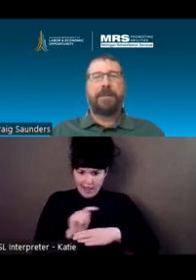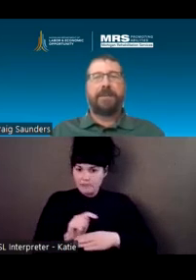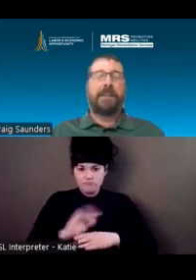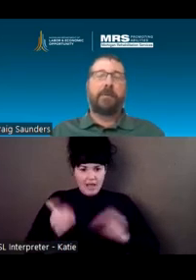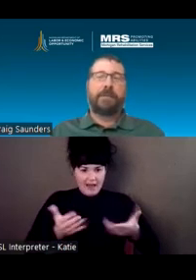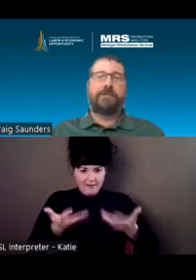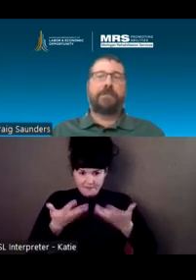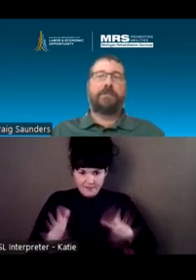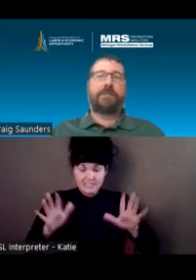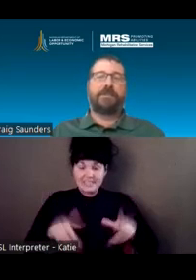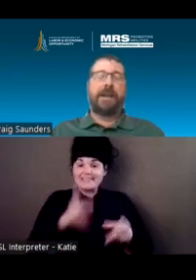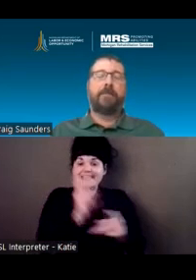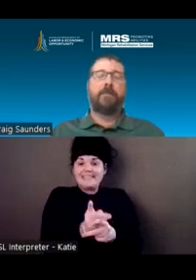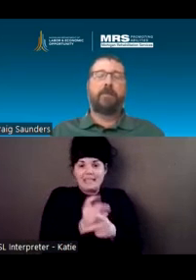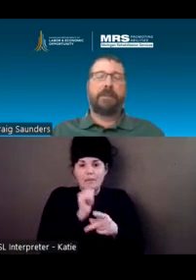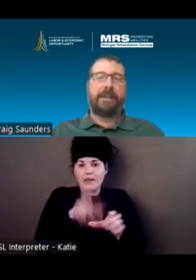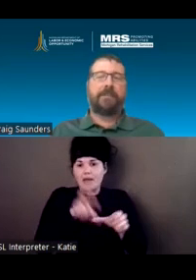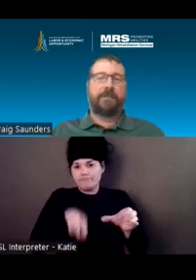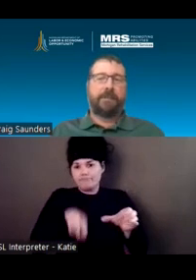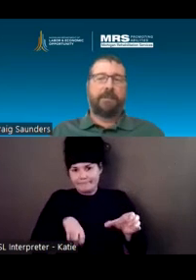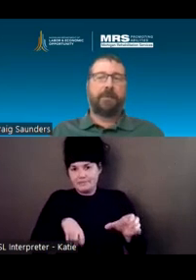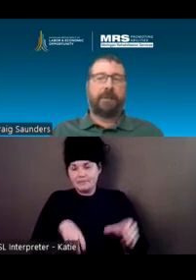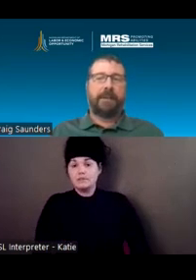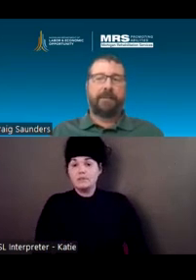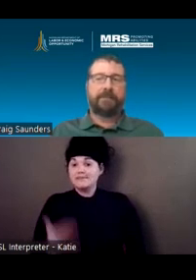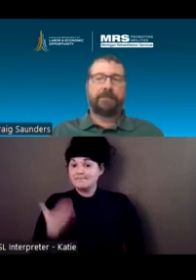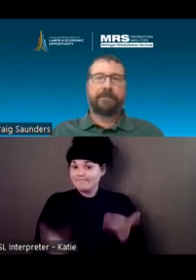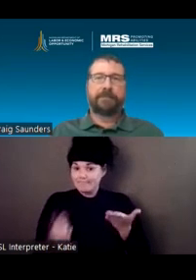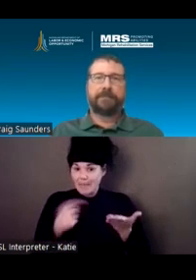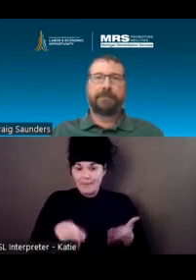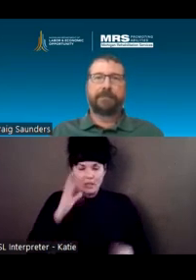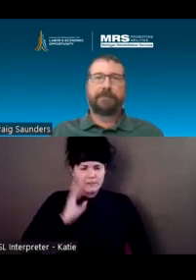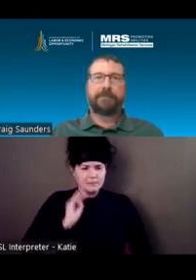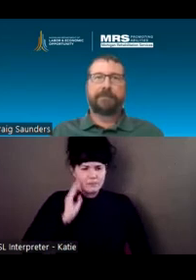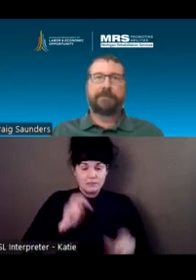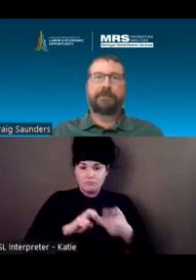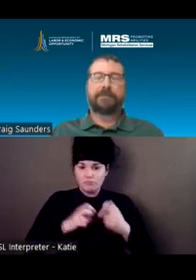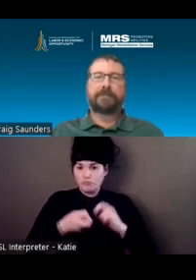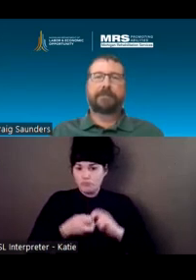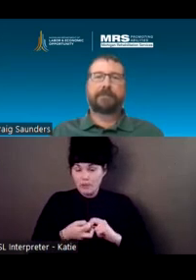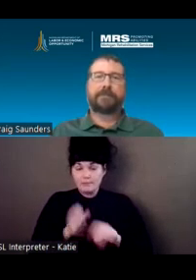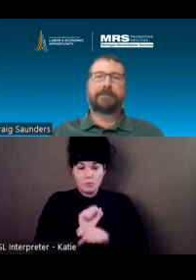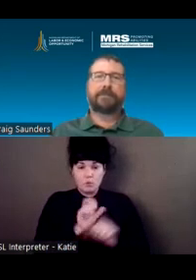may be dealing with issues on the job related to disability.